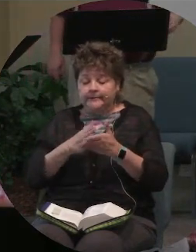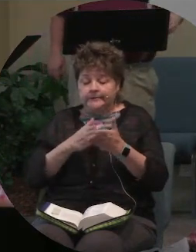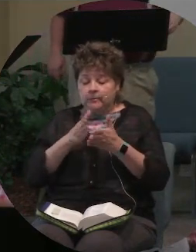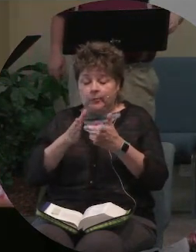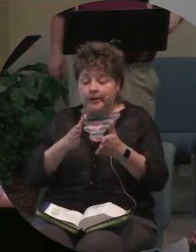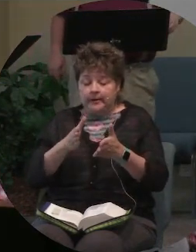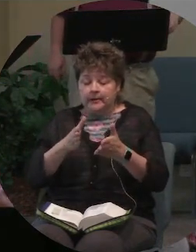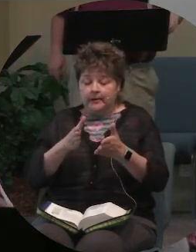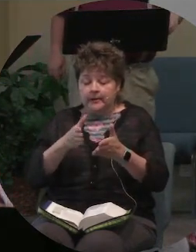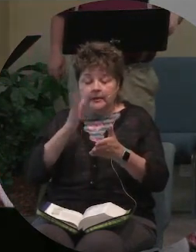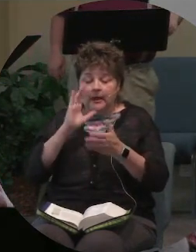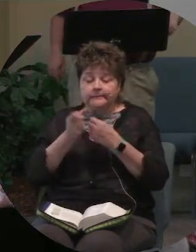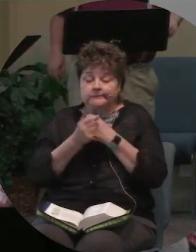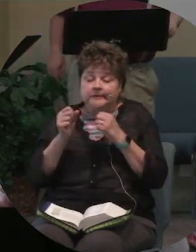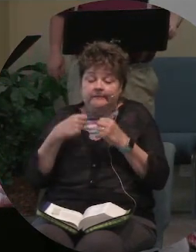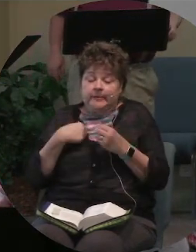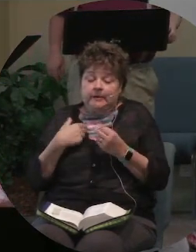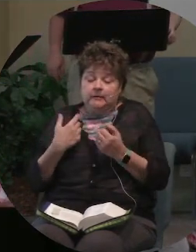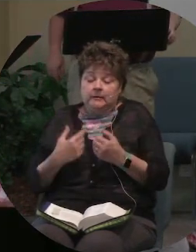God, save me.